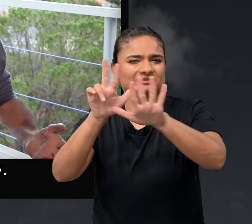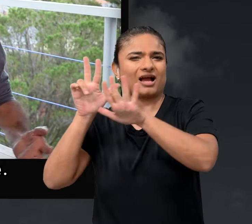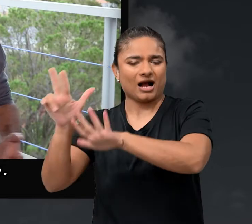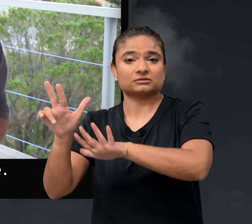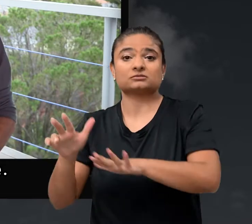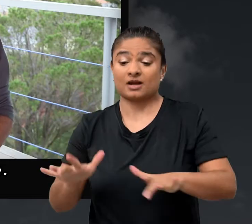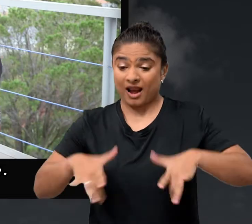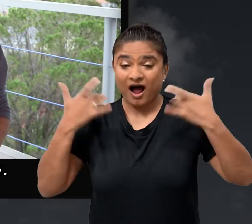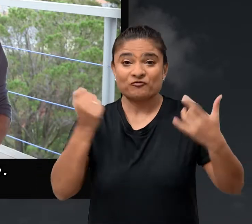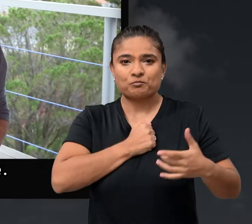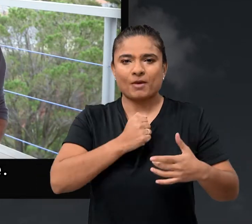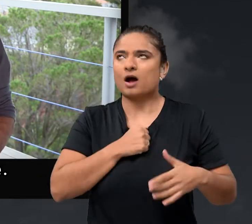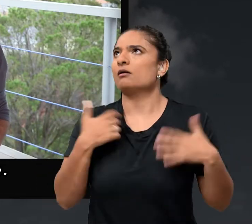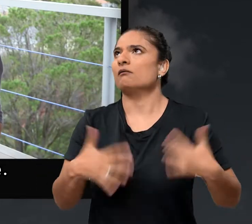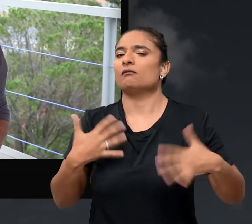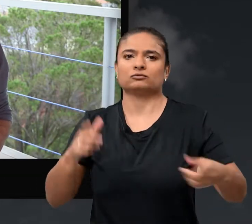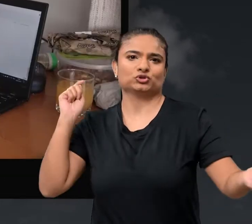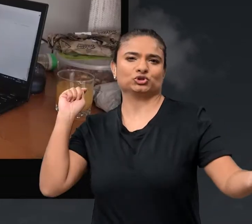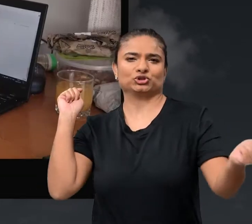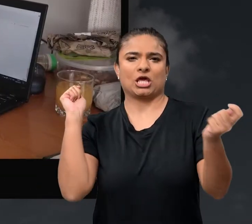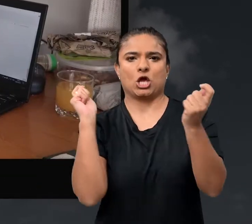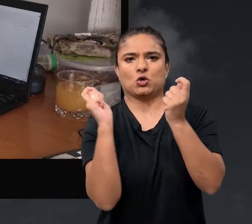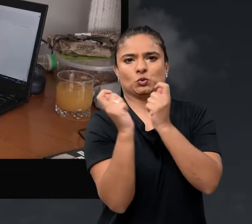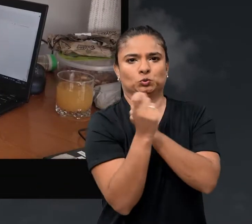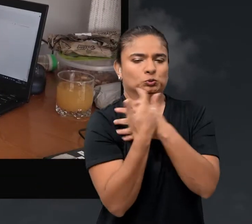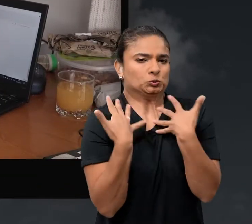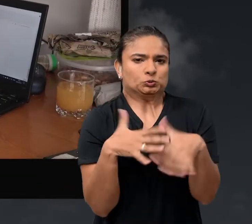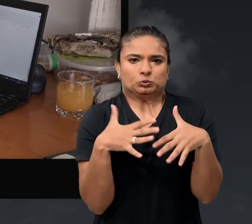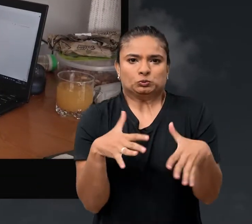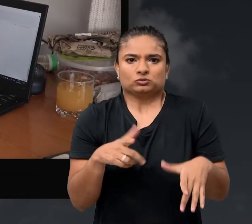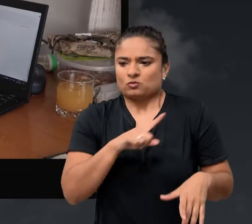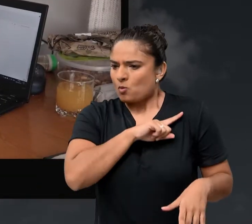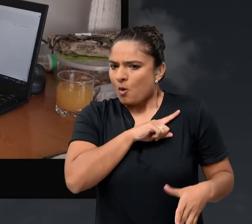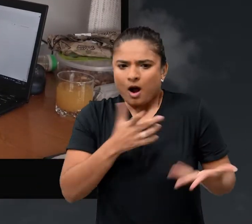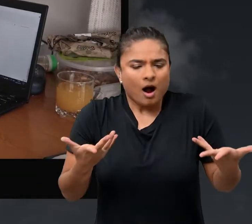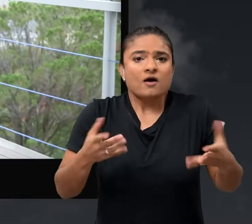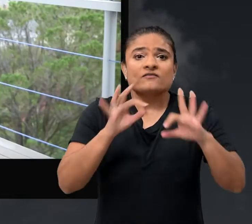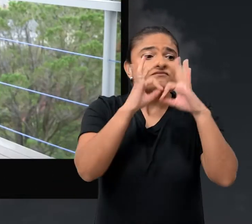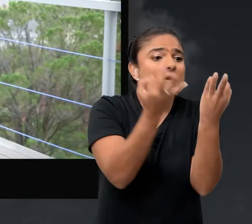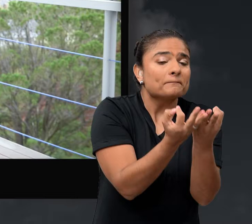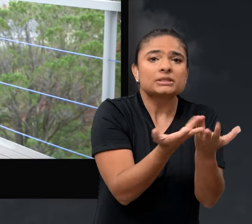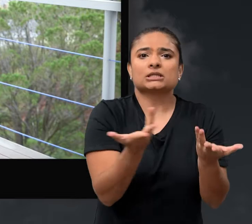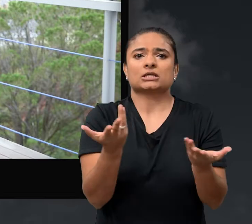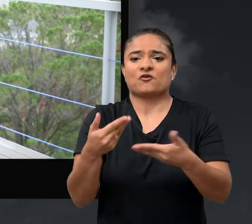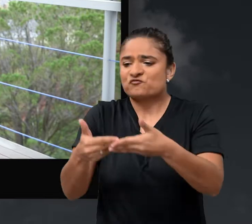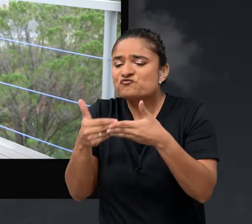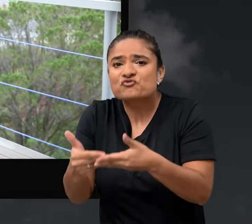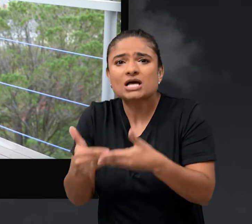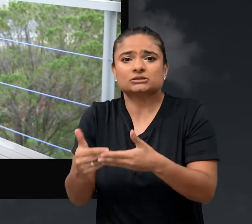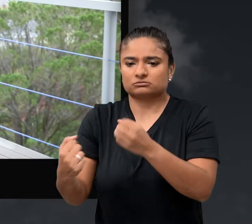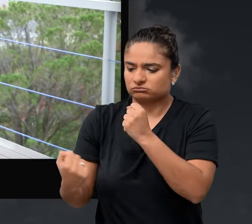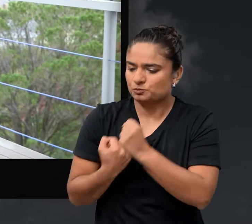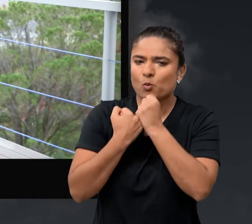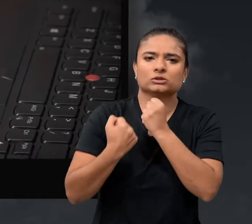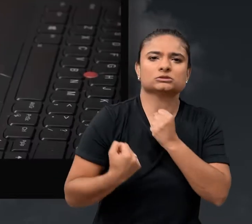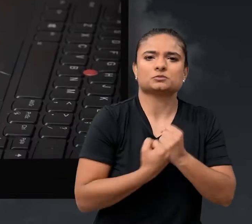life totally changed there. I was fortunate to have a very good family and friend circle